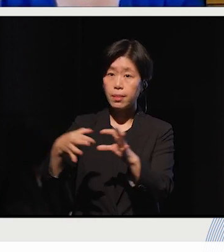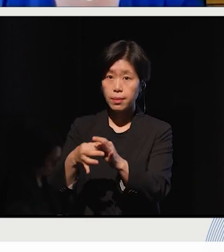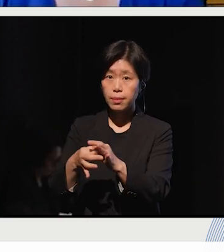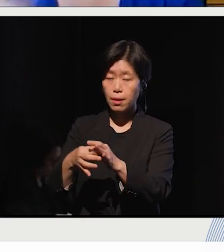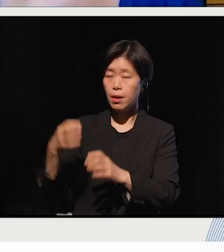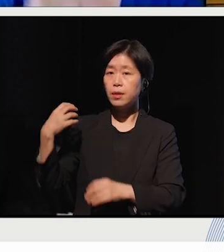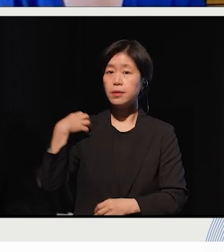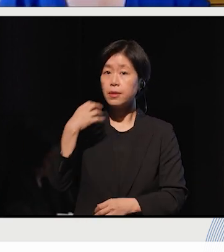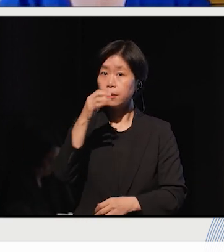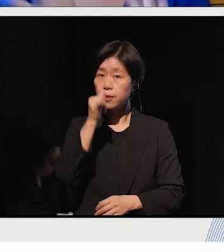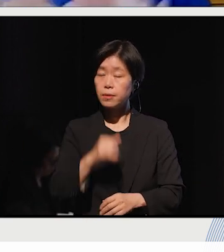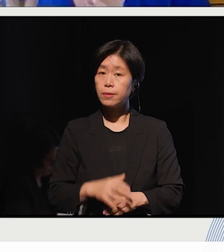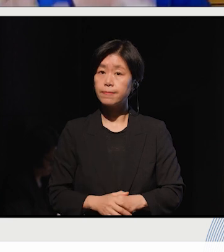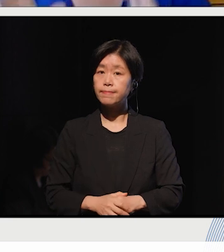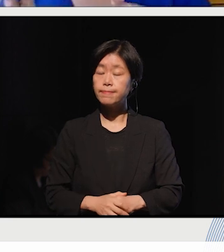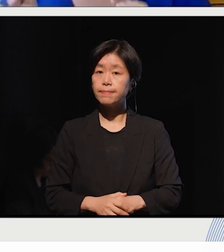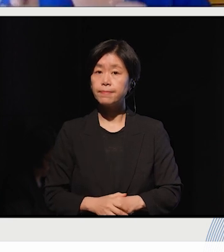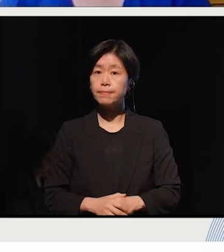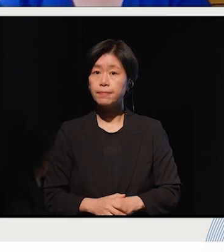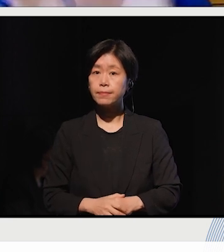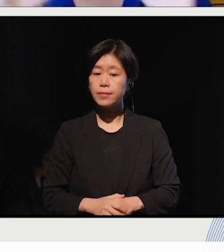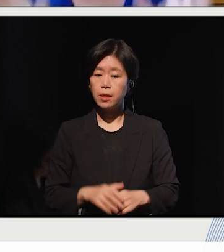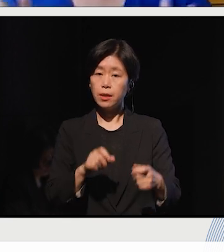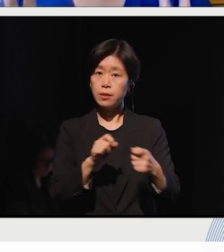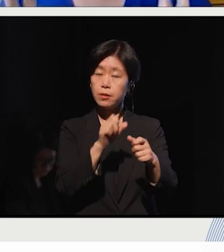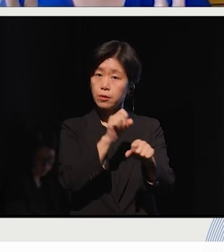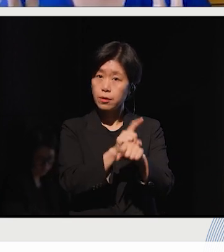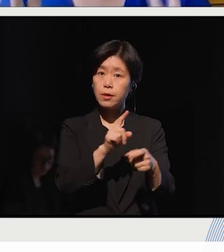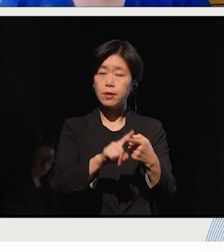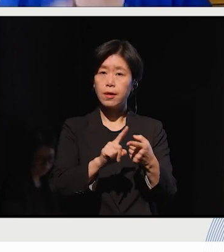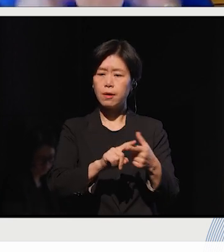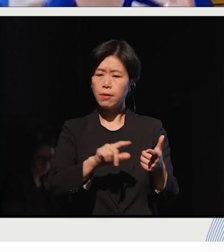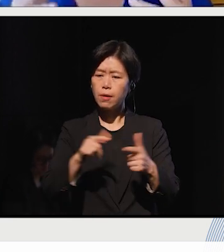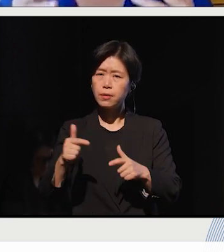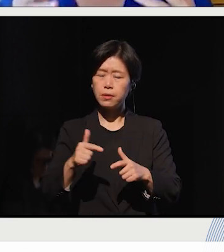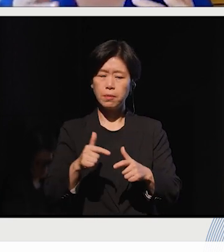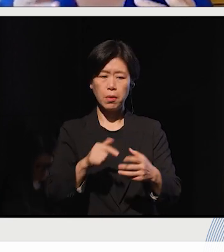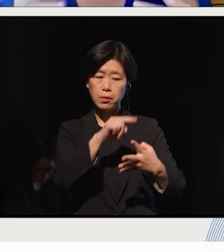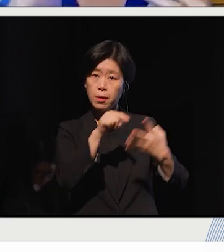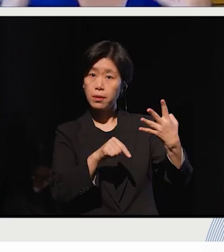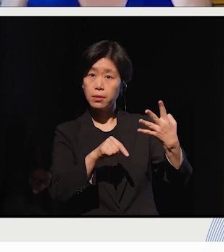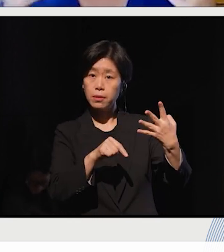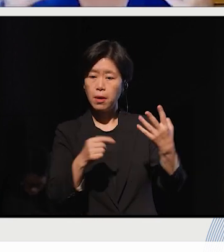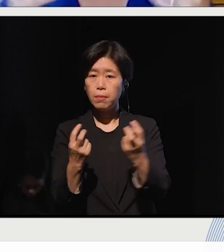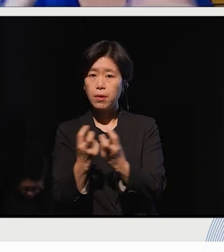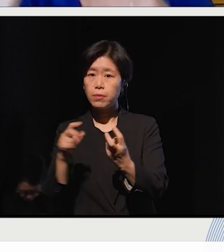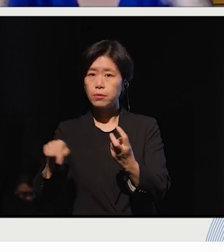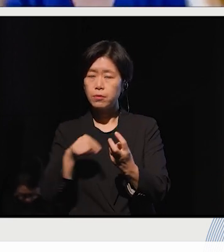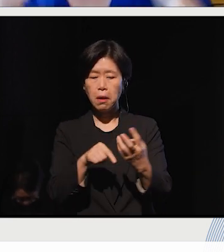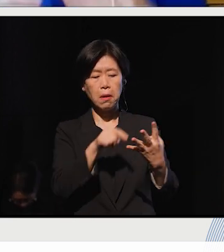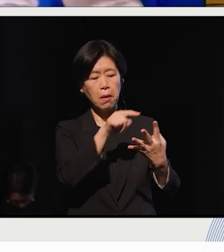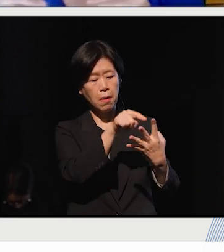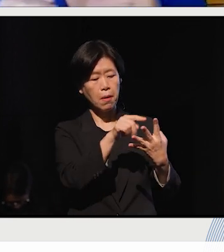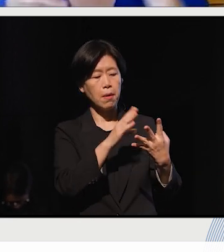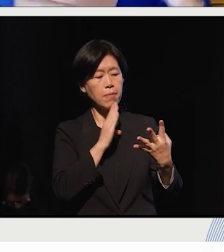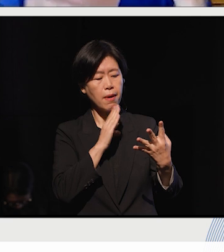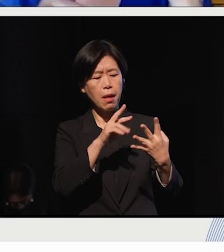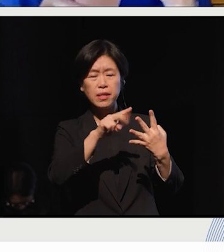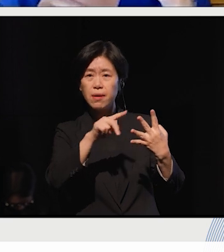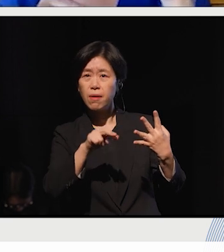the right or the wrong approach to accessibility. They're just different. And your institution should think about which one of